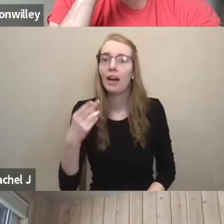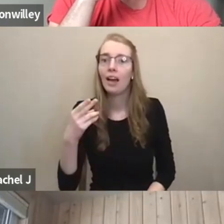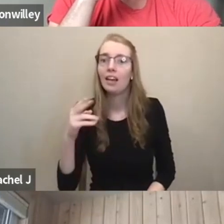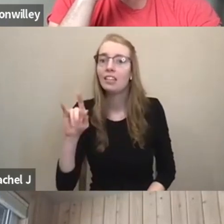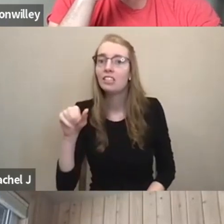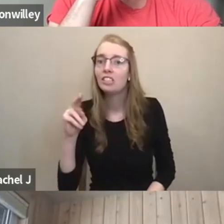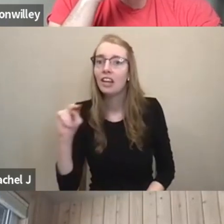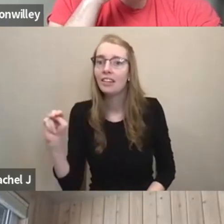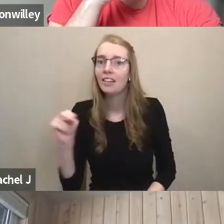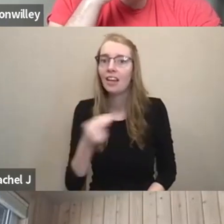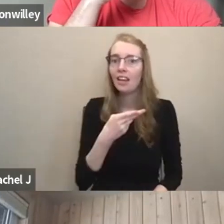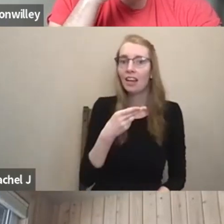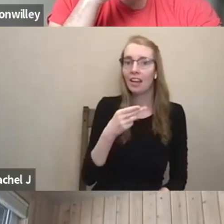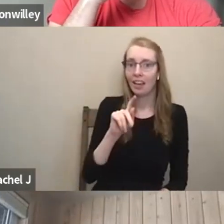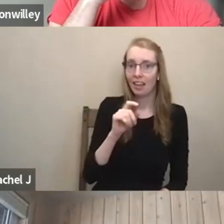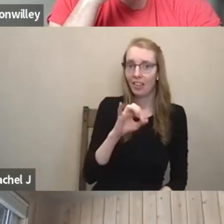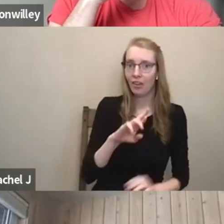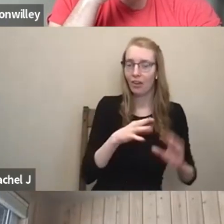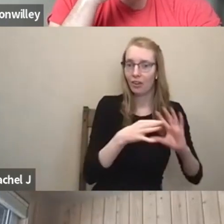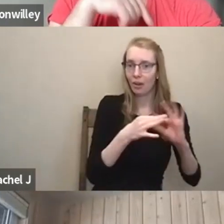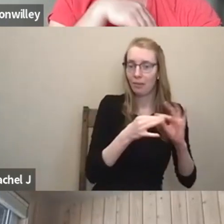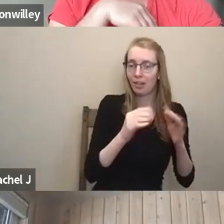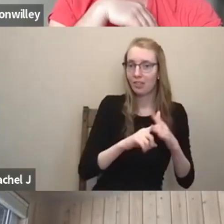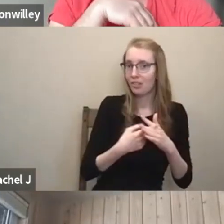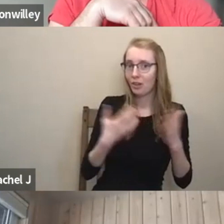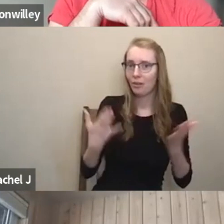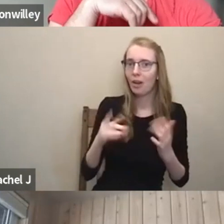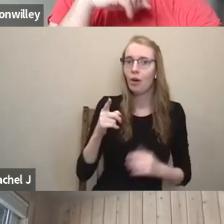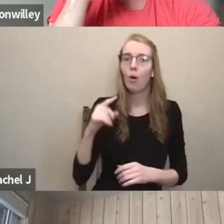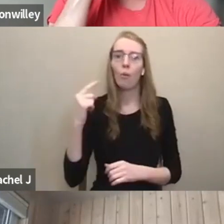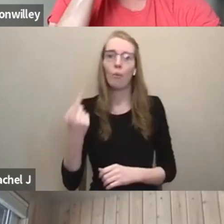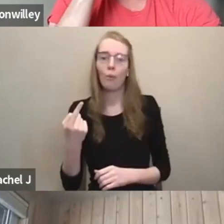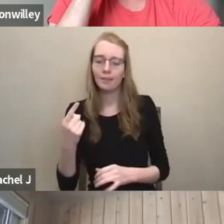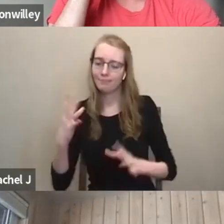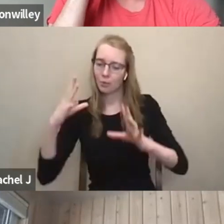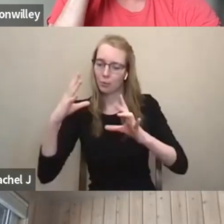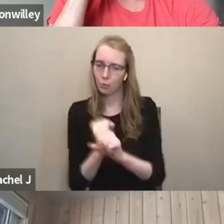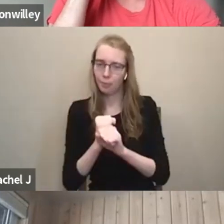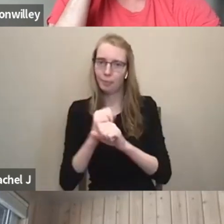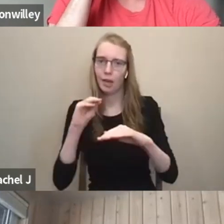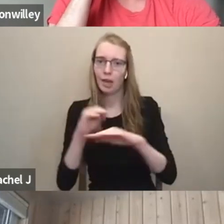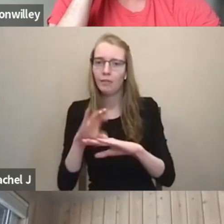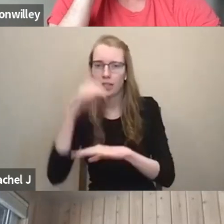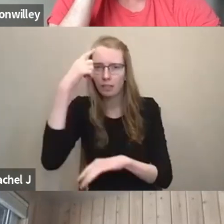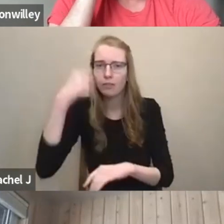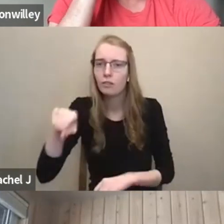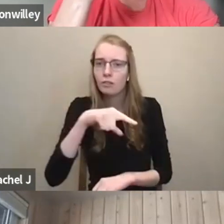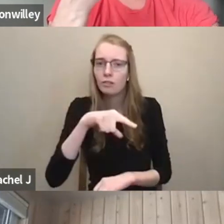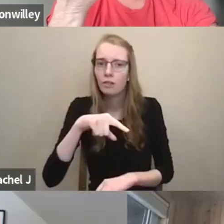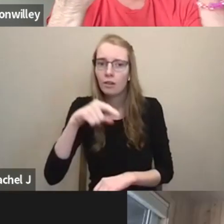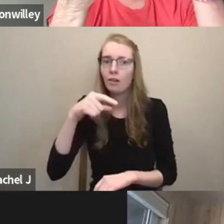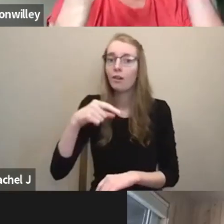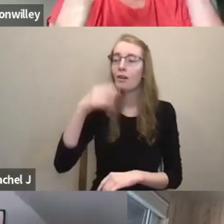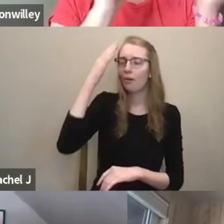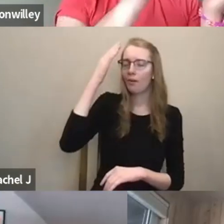one succinct piece of advice on how to get in, and then questions. Okay. Because we didn't fit it in the first portion, we should